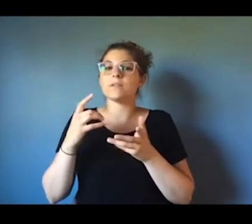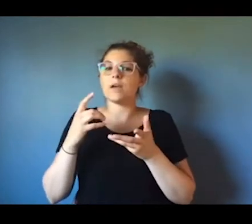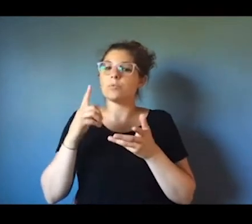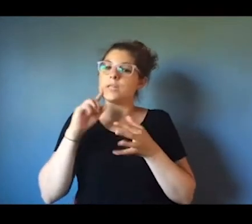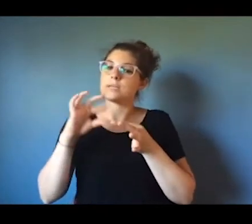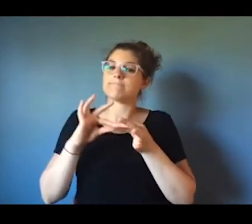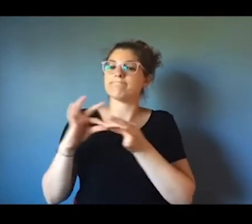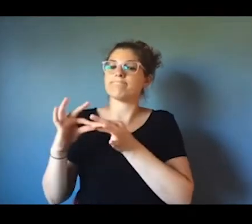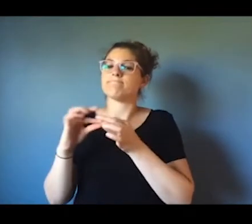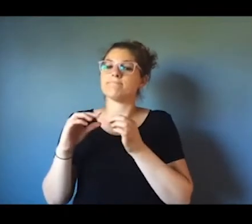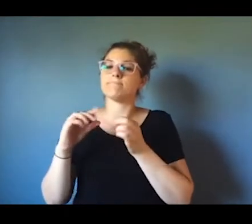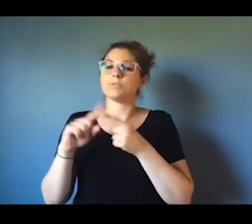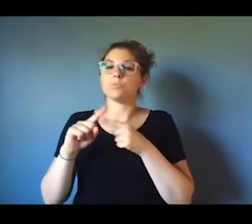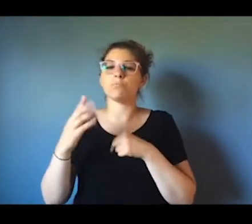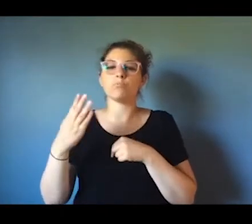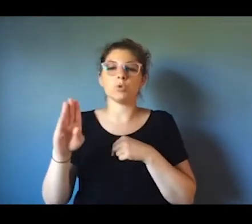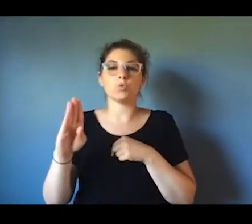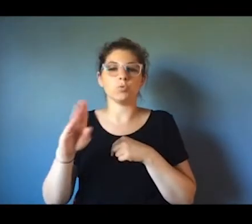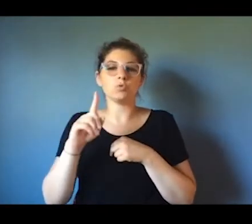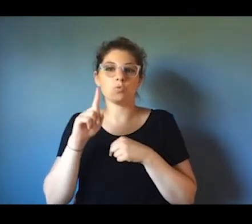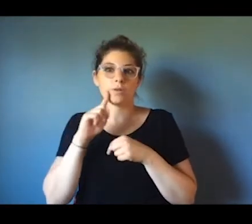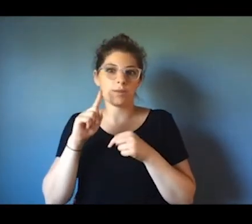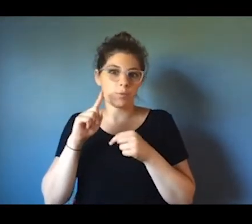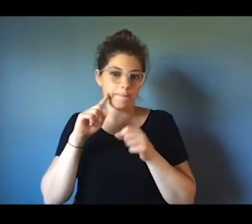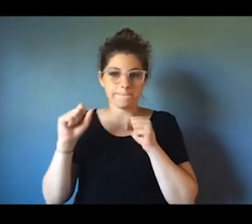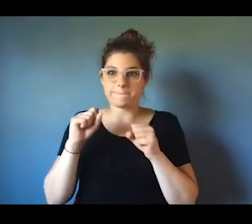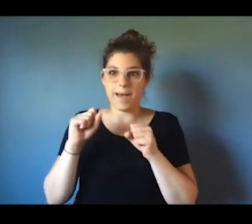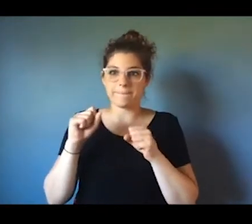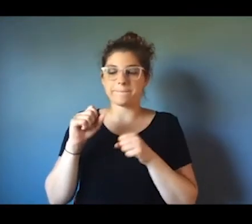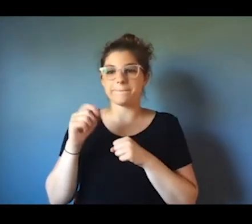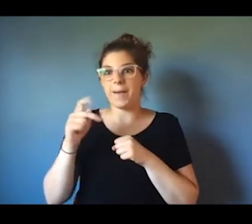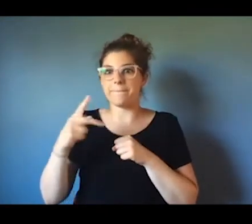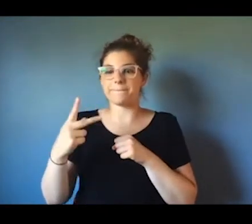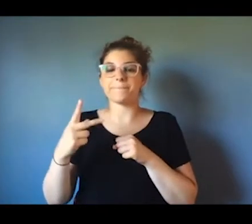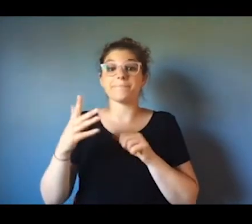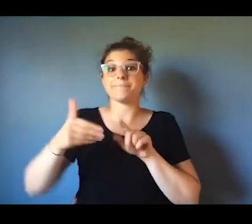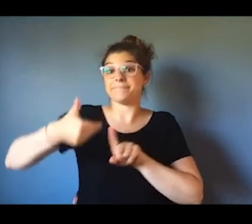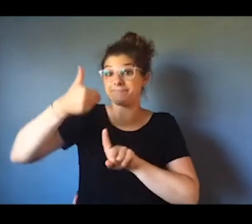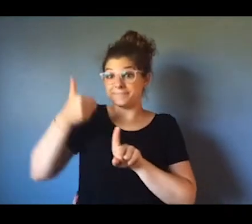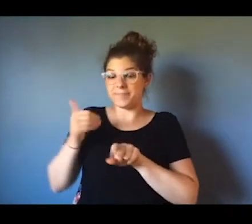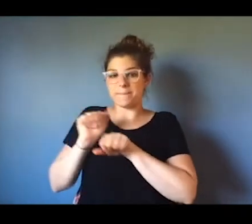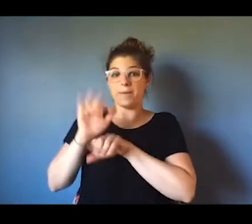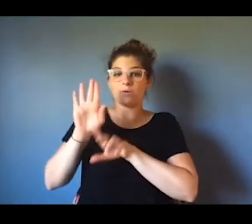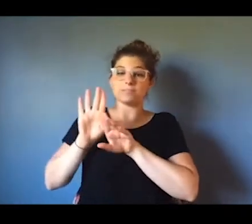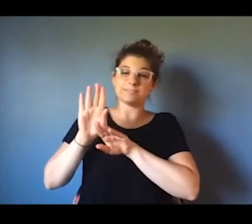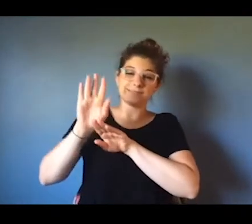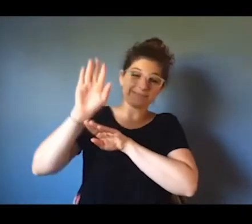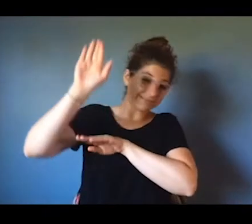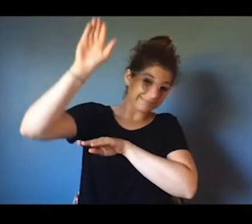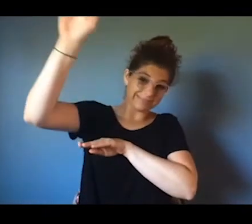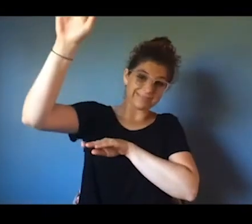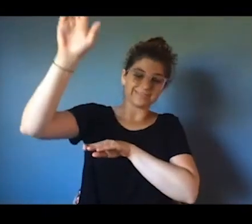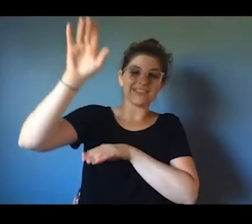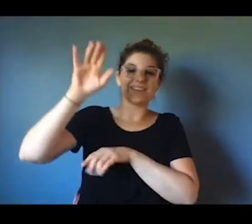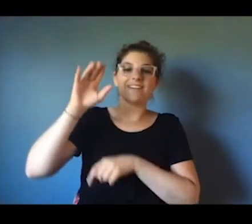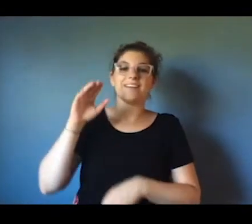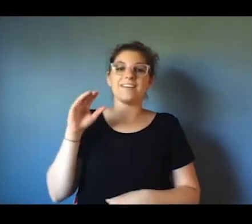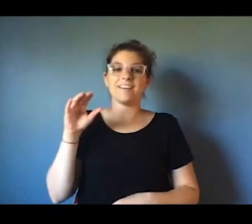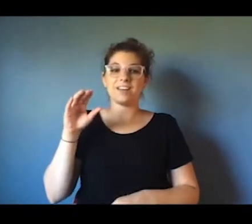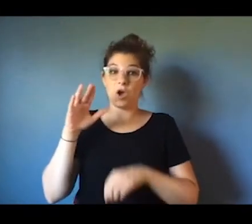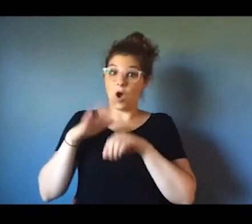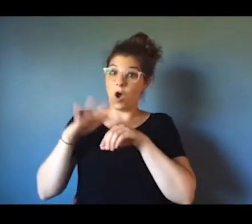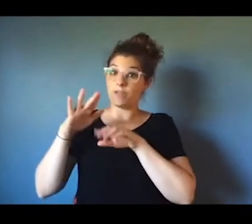that's a complementary color to the blue, so it's really going to pop when I'm done with it. Behind that is a mountain that's reaching up into the